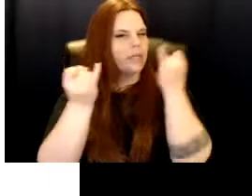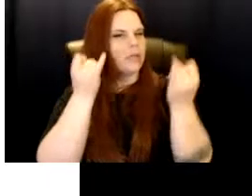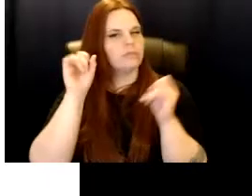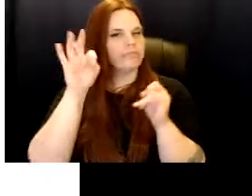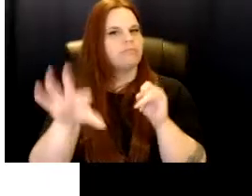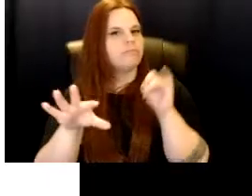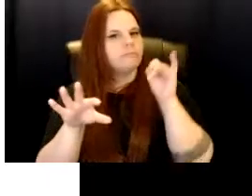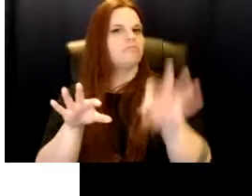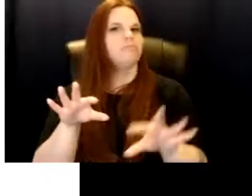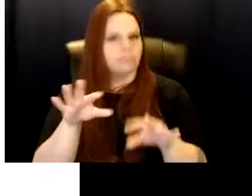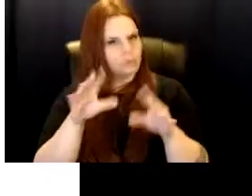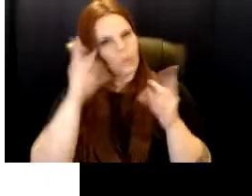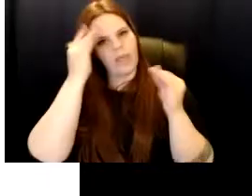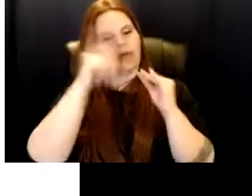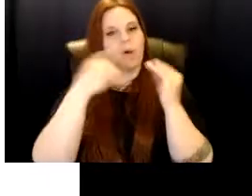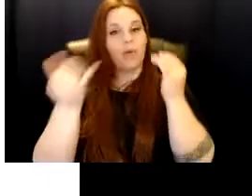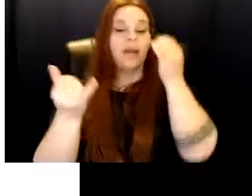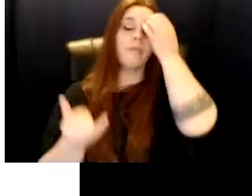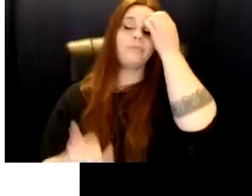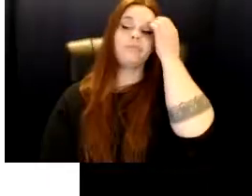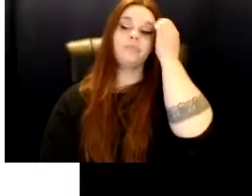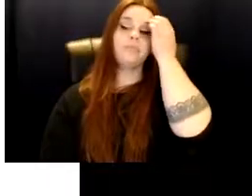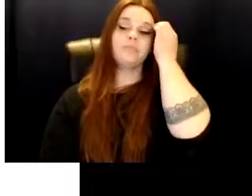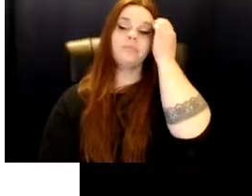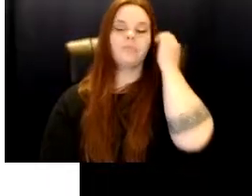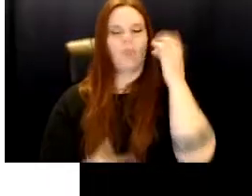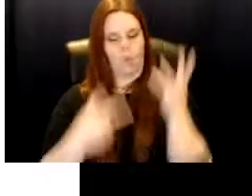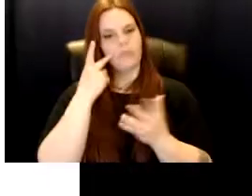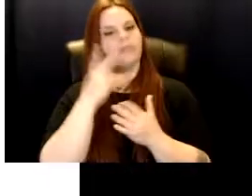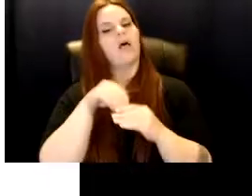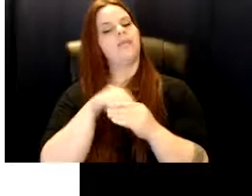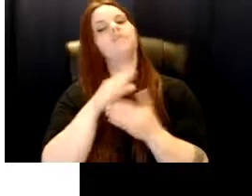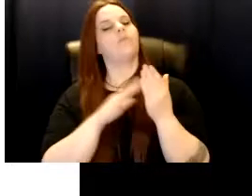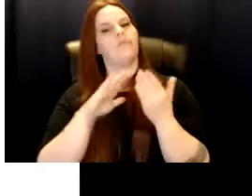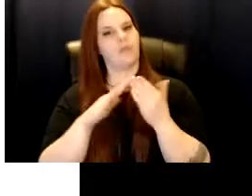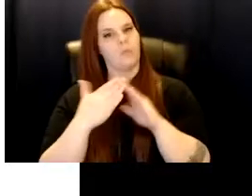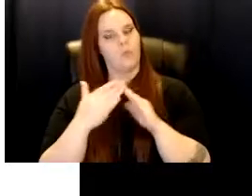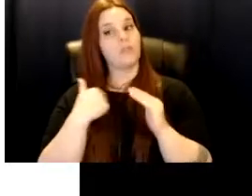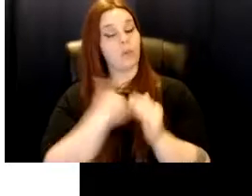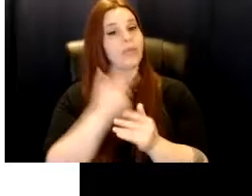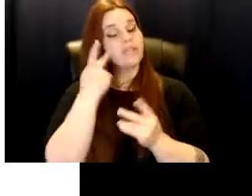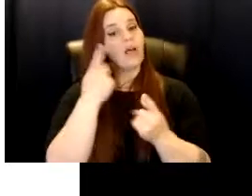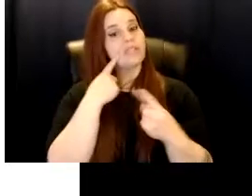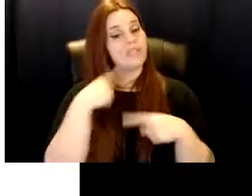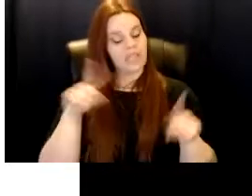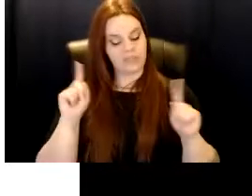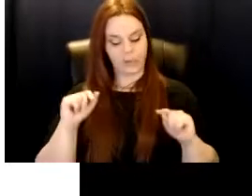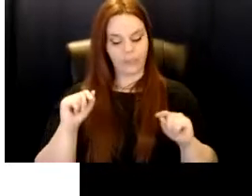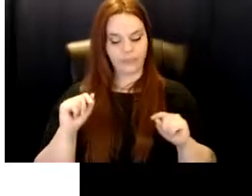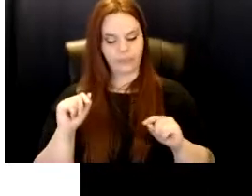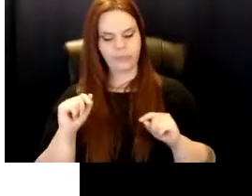about right now. But what we saw in some of the communities that I think was successful is, again, that, like I talked